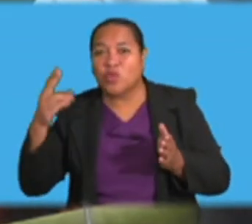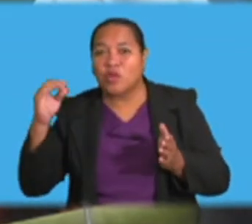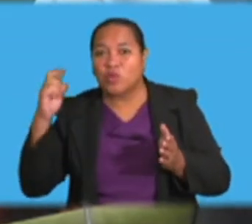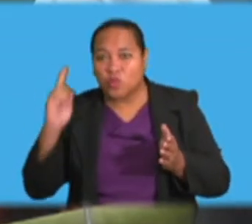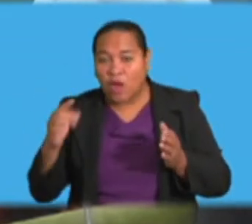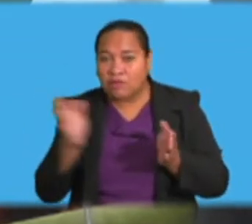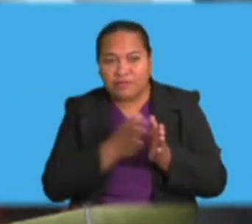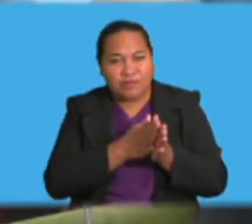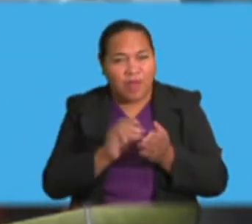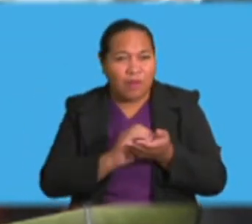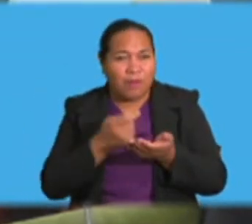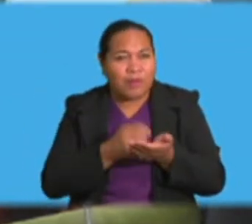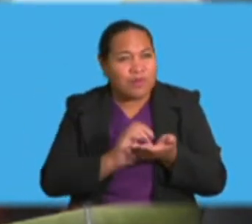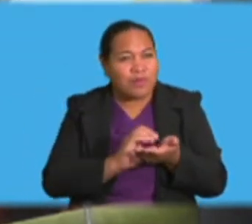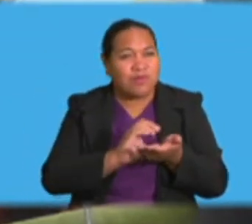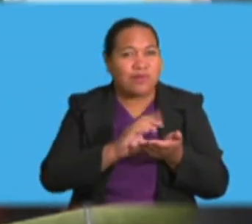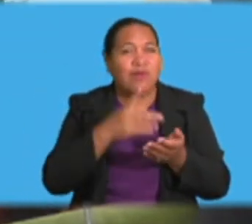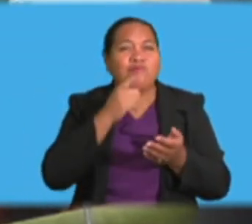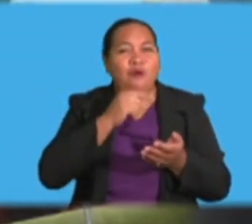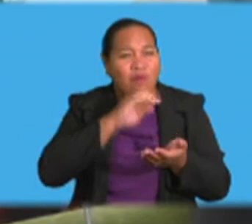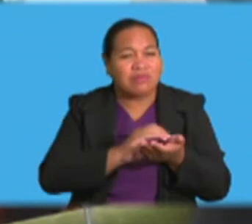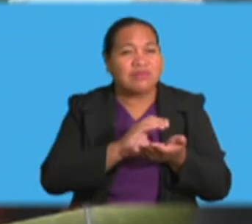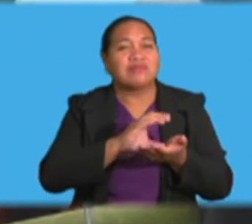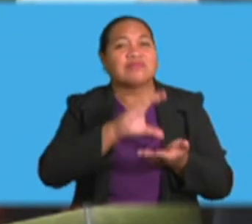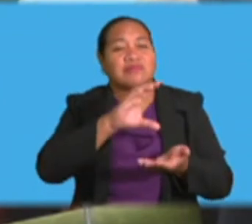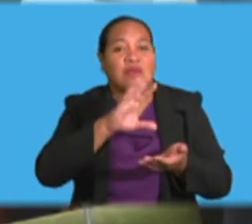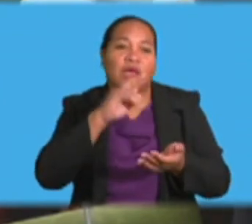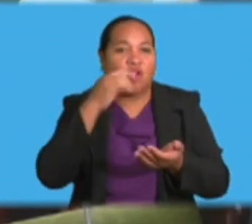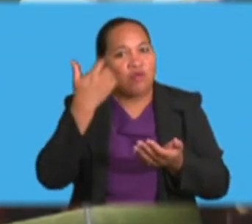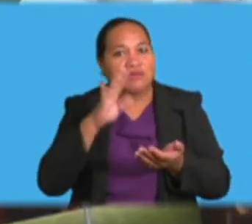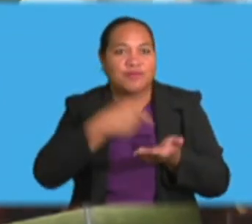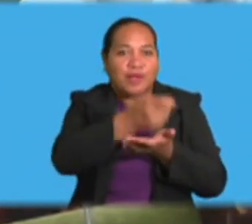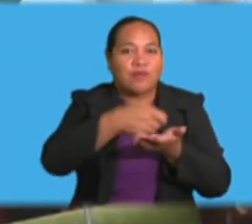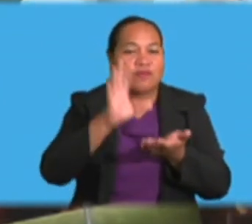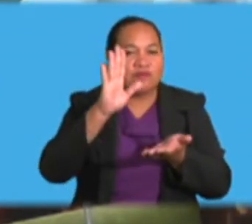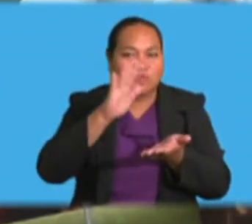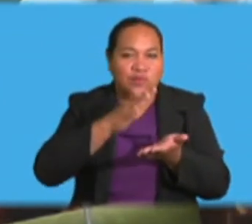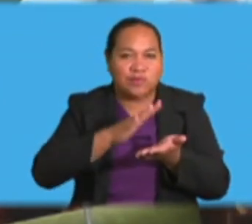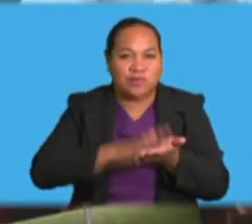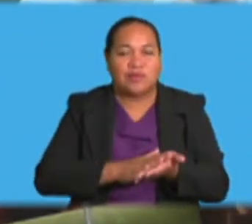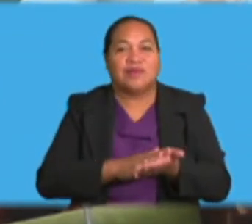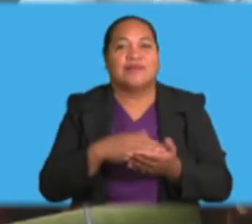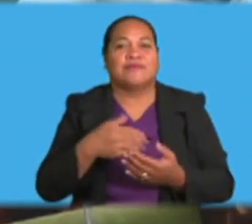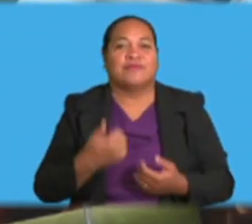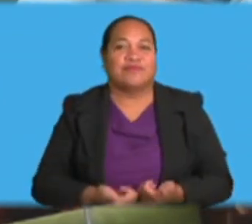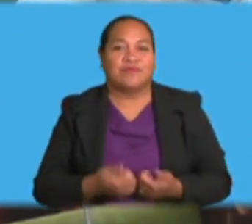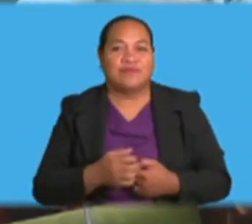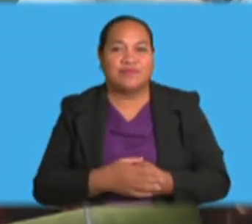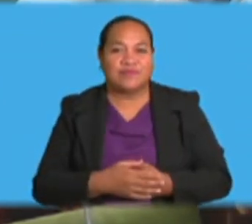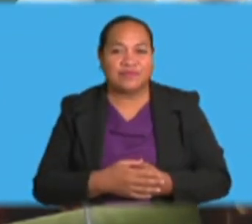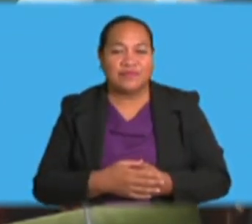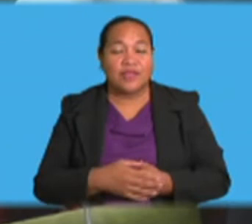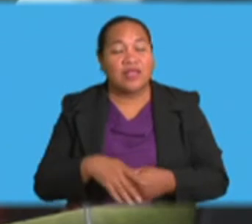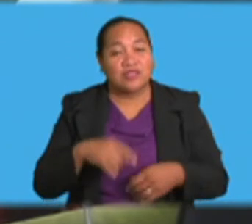what little debt Fiji Pine Group here has is offset by the great deposits that they hold, and in fact I had the figures,